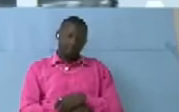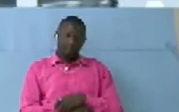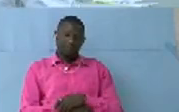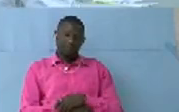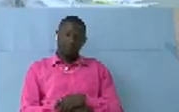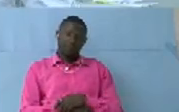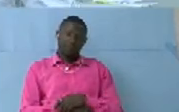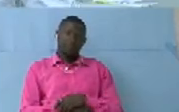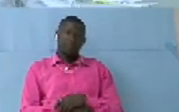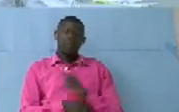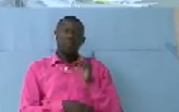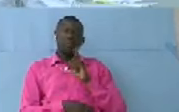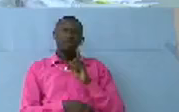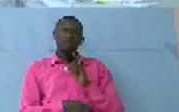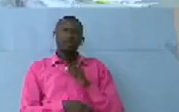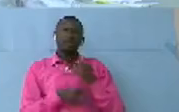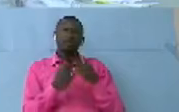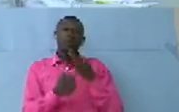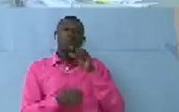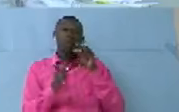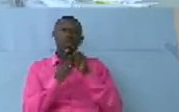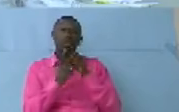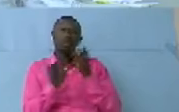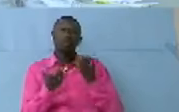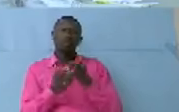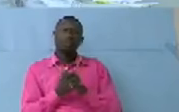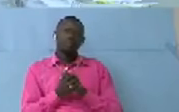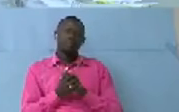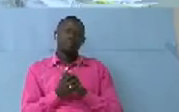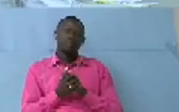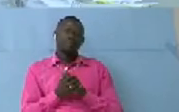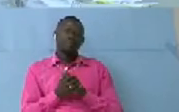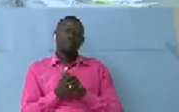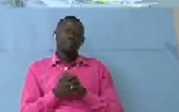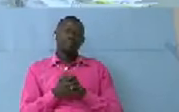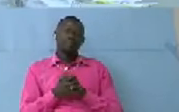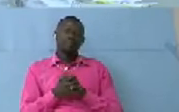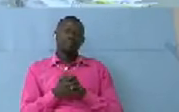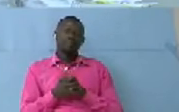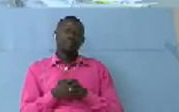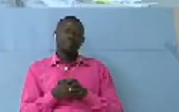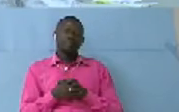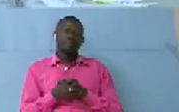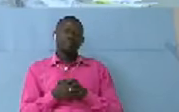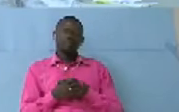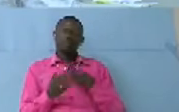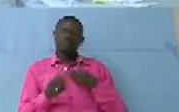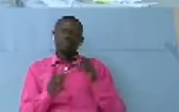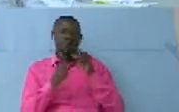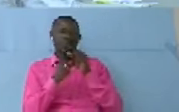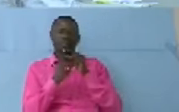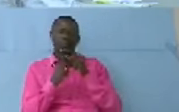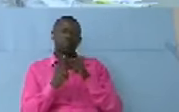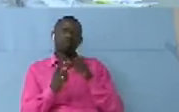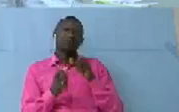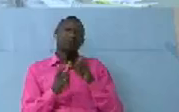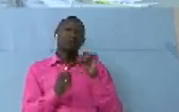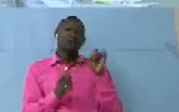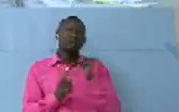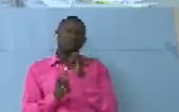is that? Kalu koto yemunet. Kalu inna lillahi wa inna ilaihi rajiun. Yes,